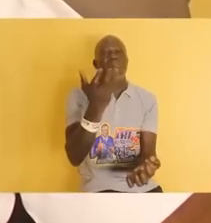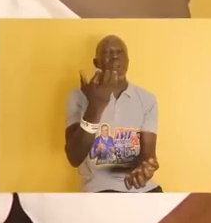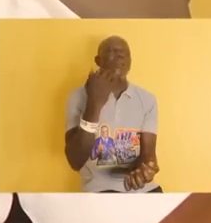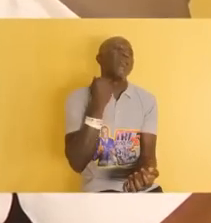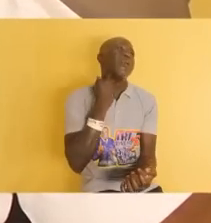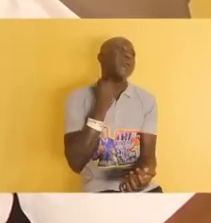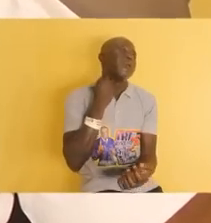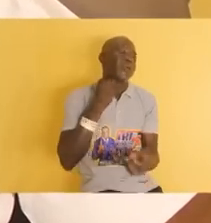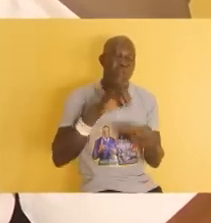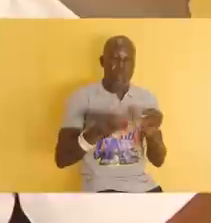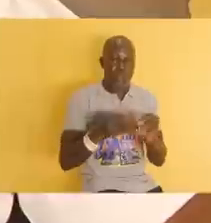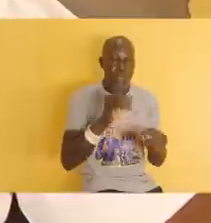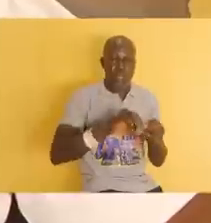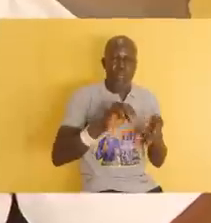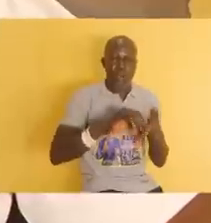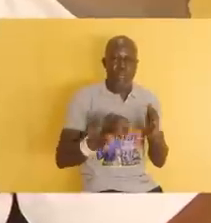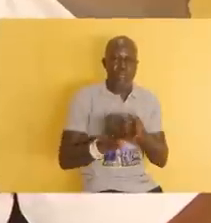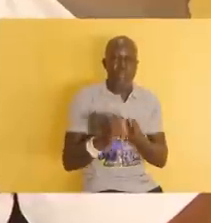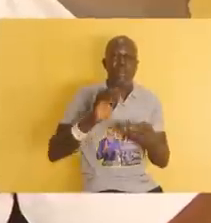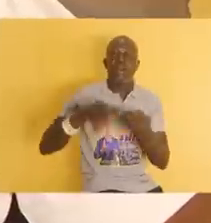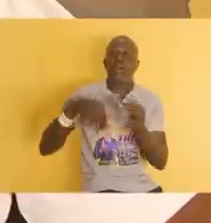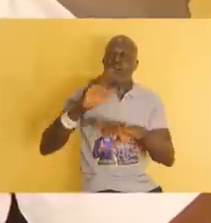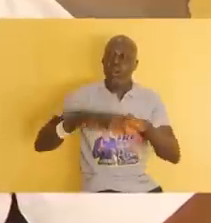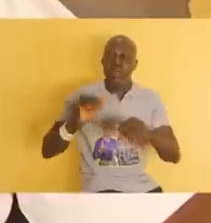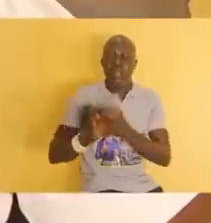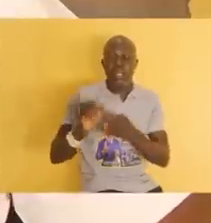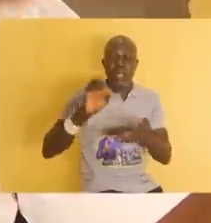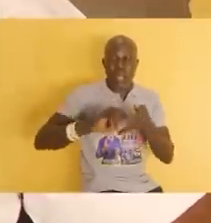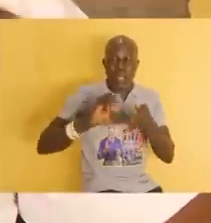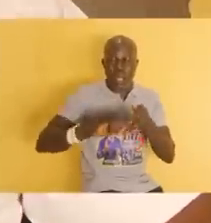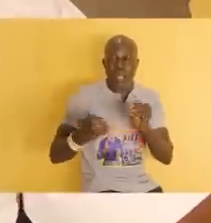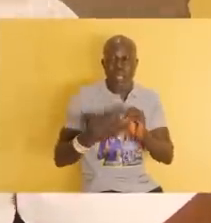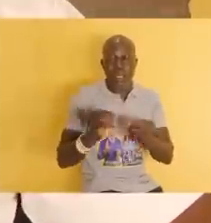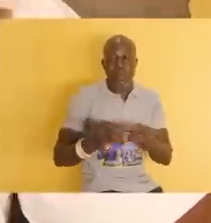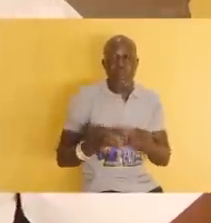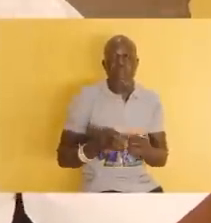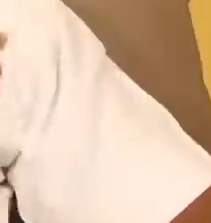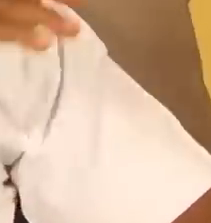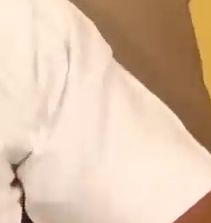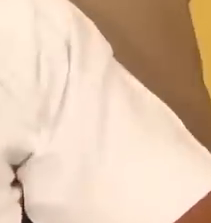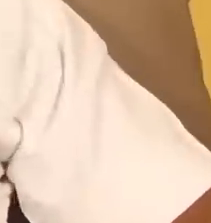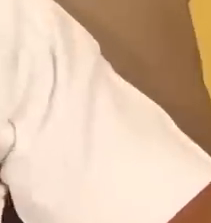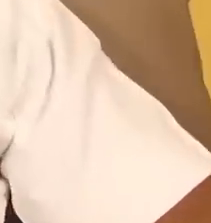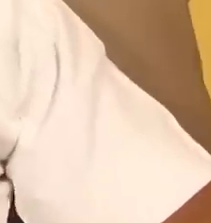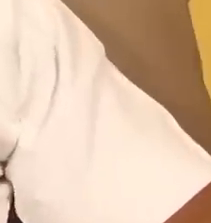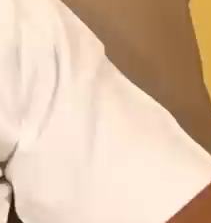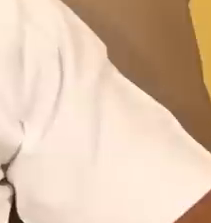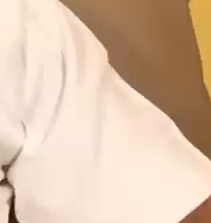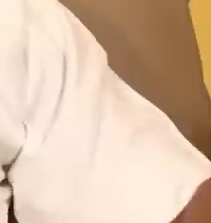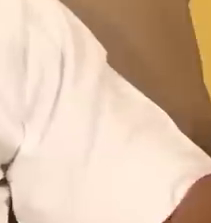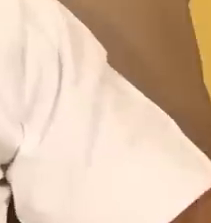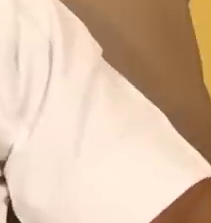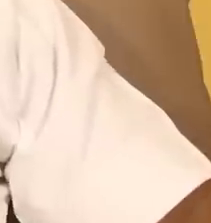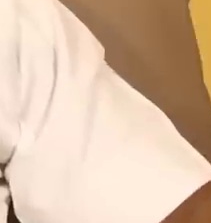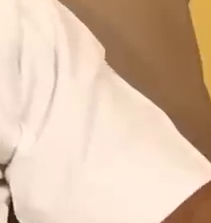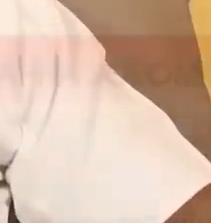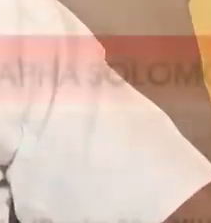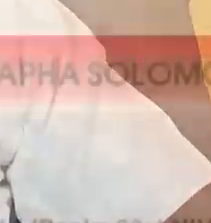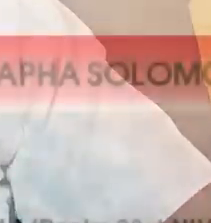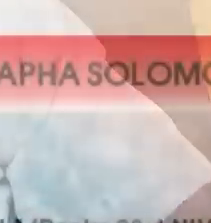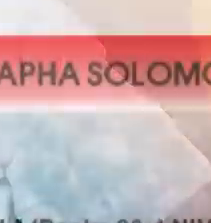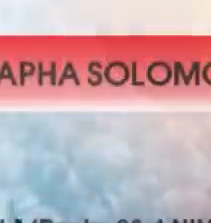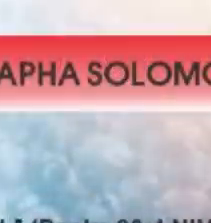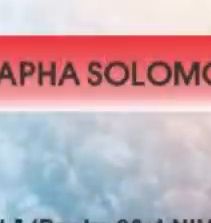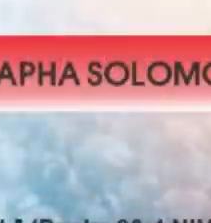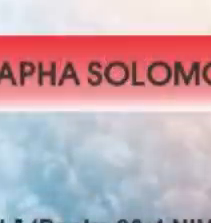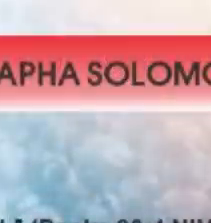full of riches. Let me quickly call this number. Let me call the account number. Let me call the account number. The confession is coming out of my body. Let me call the number.